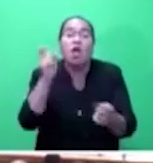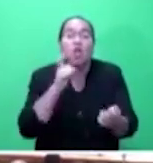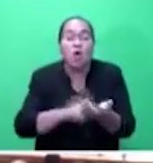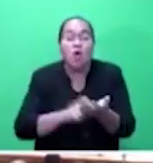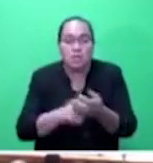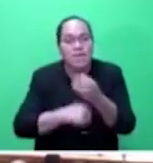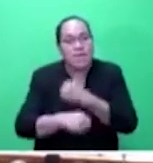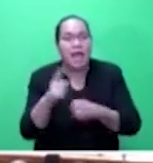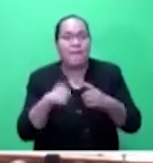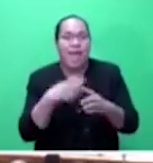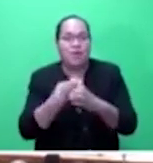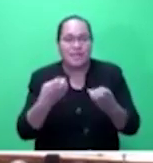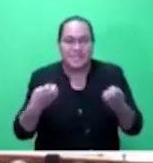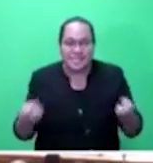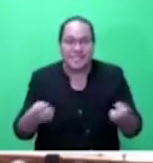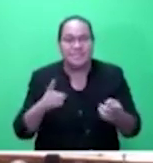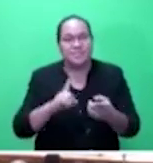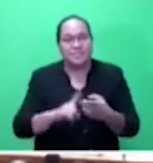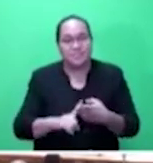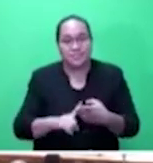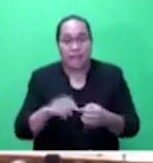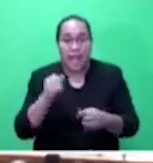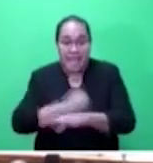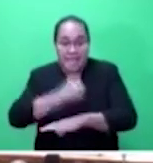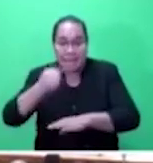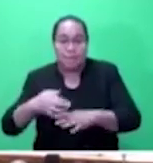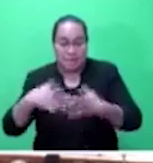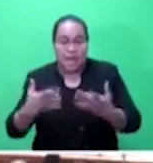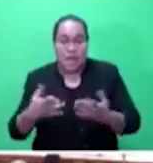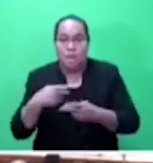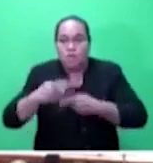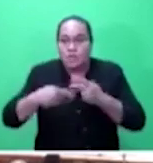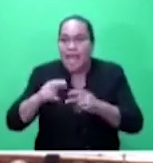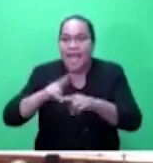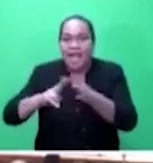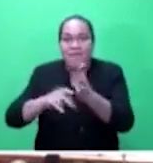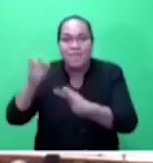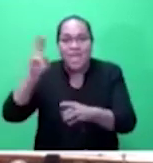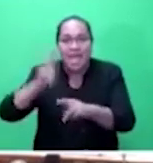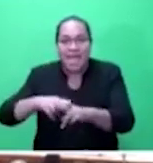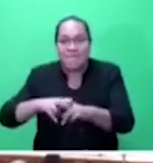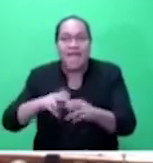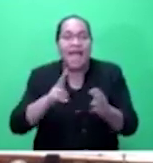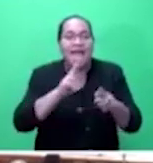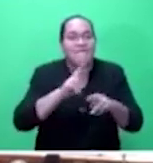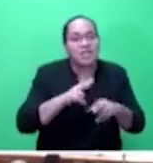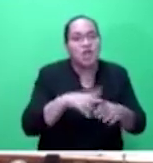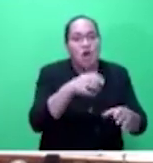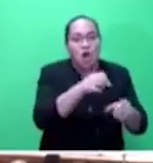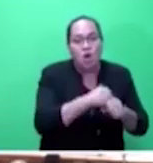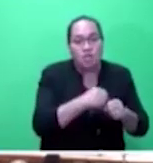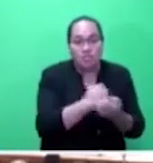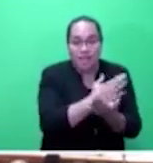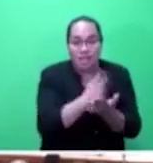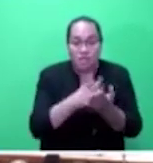equity, government debt into equity. Government is in the process of acquiring FNPF and Fijian holding shares in the FSC to meet